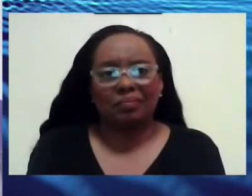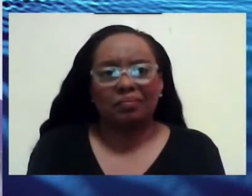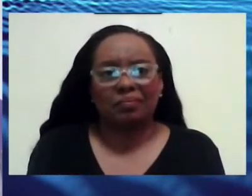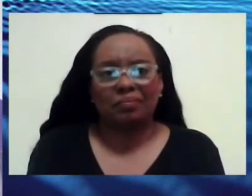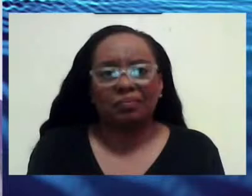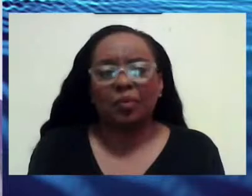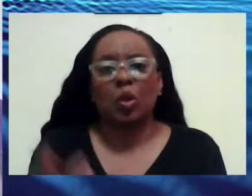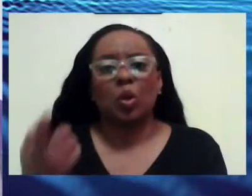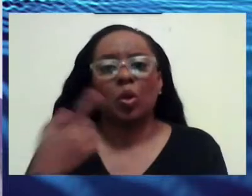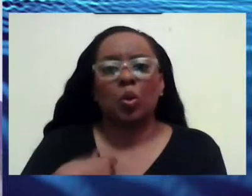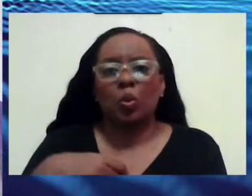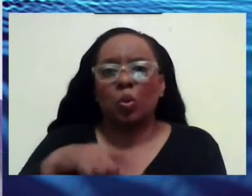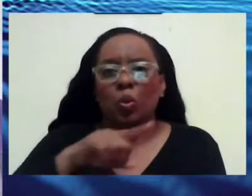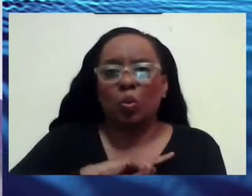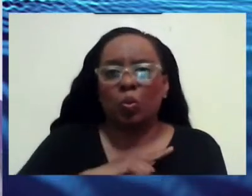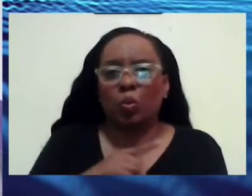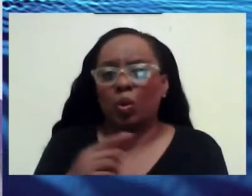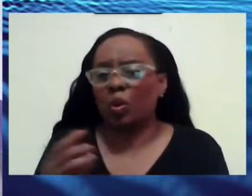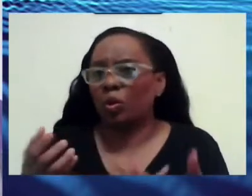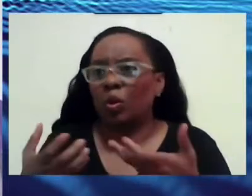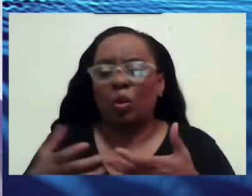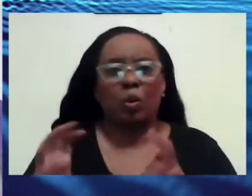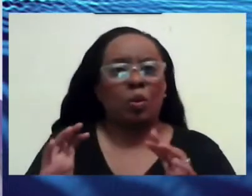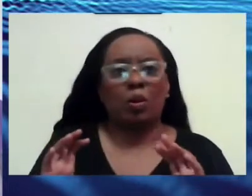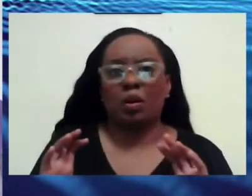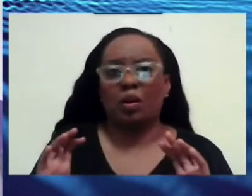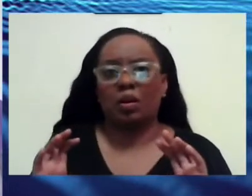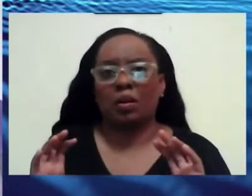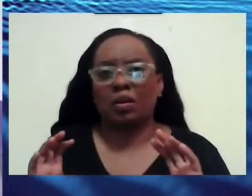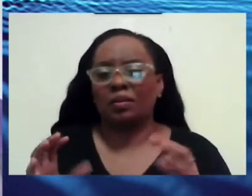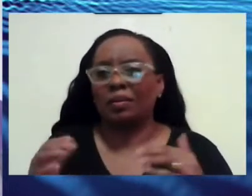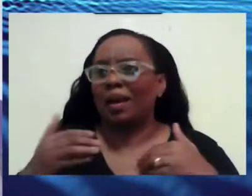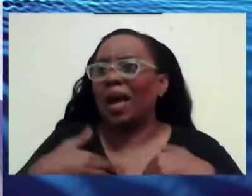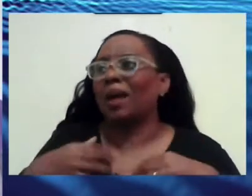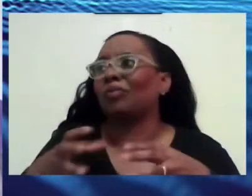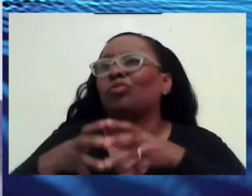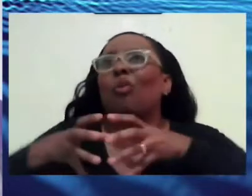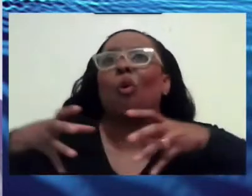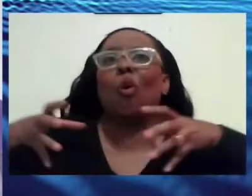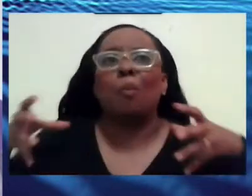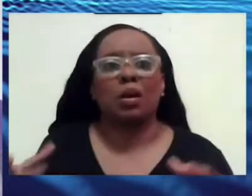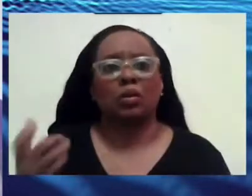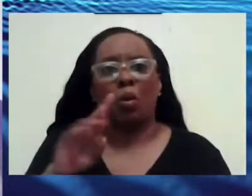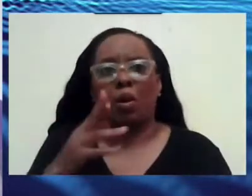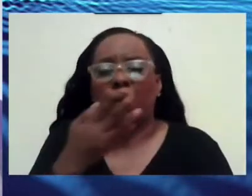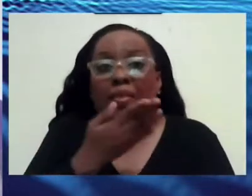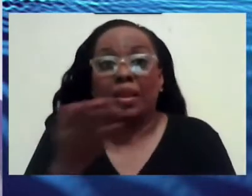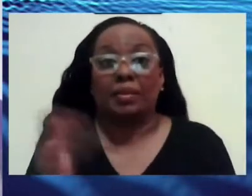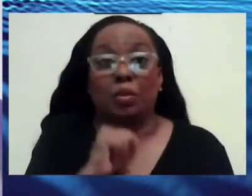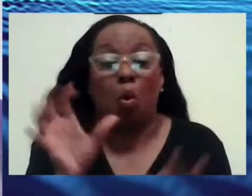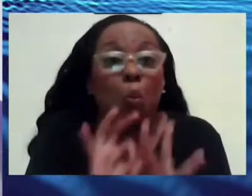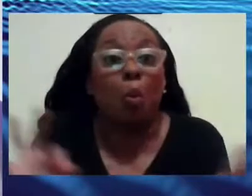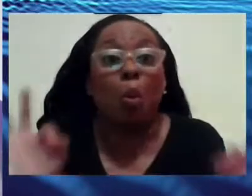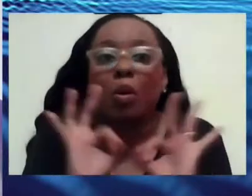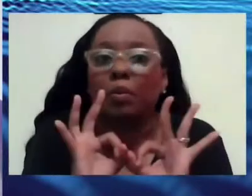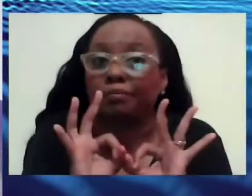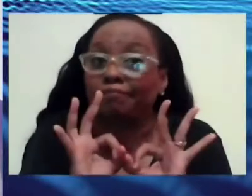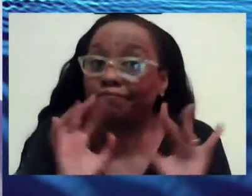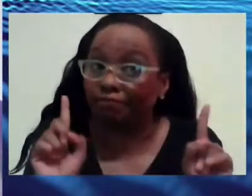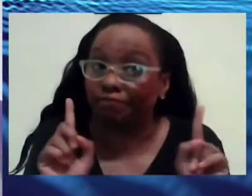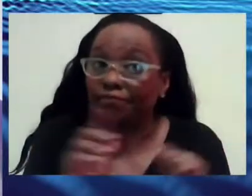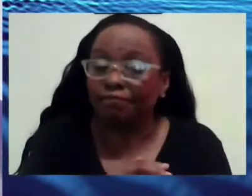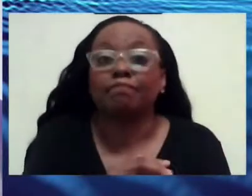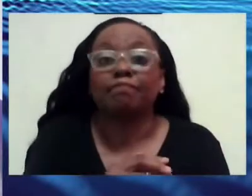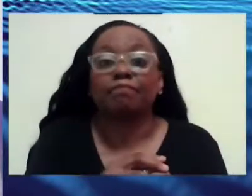don't want to create a secondary disaster by overloading the country with items which are not prioritized at this time. As I